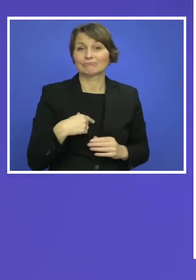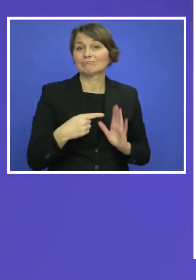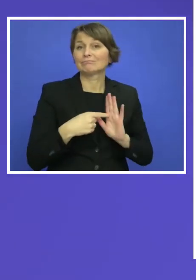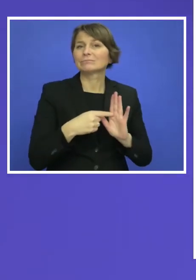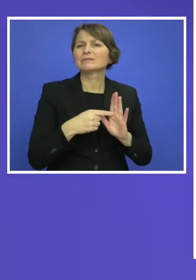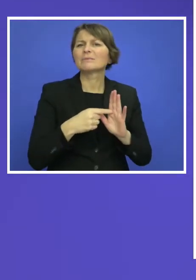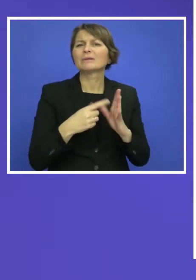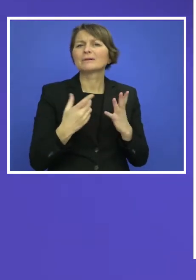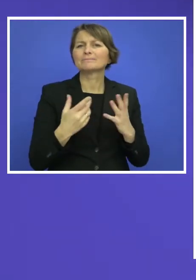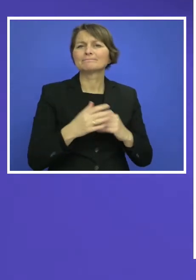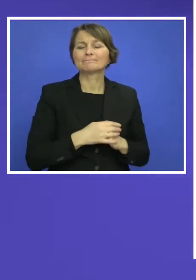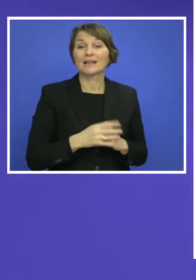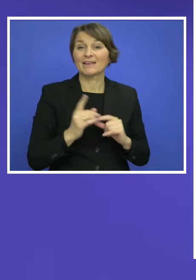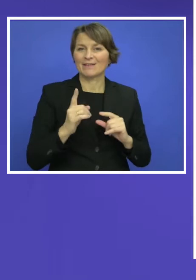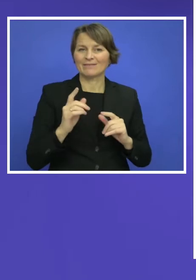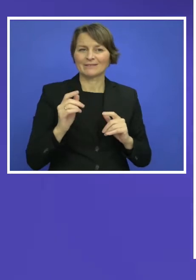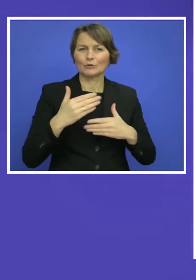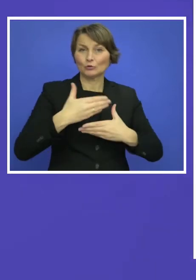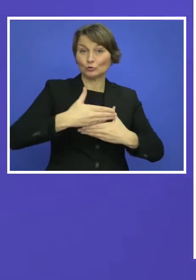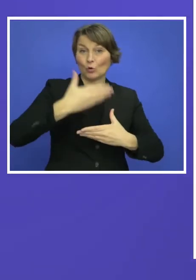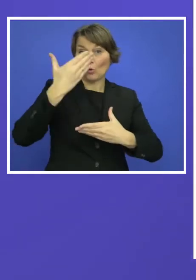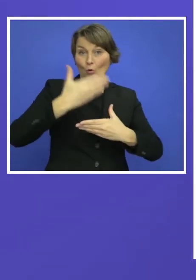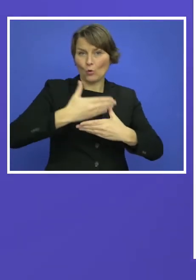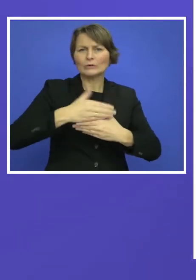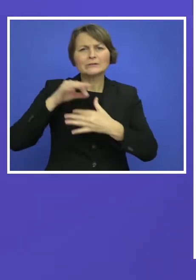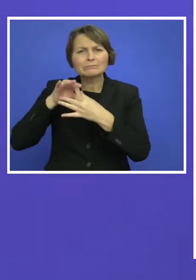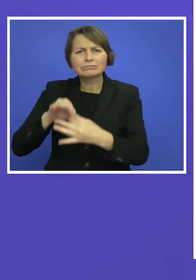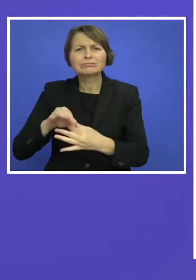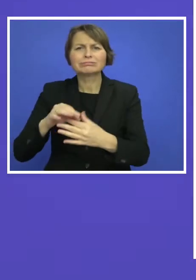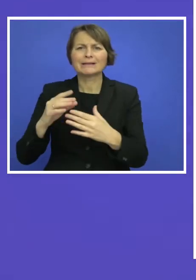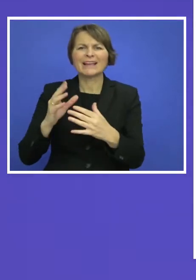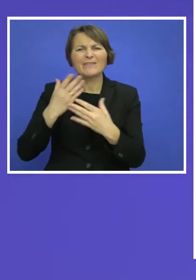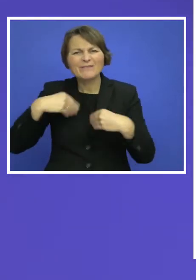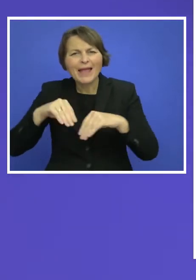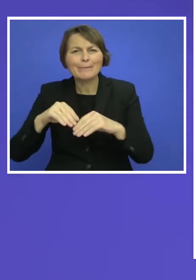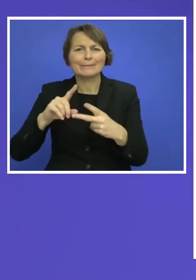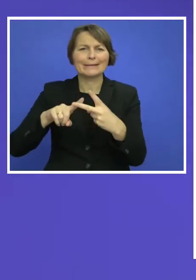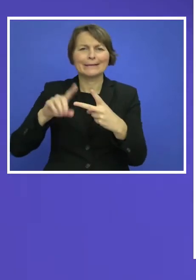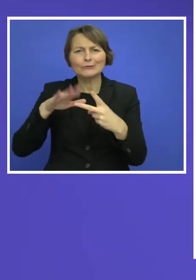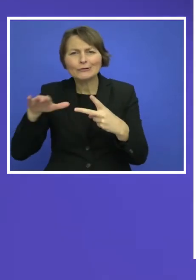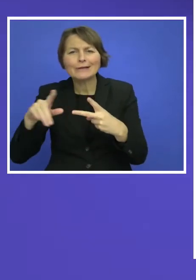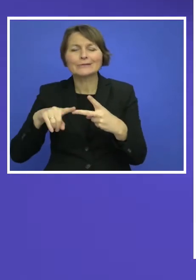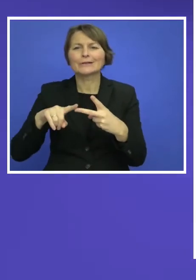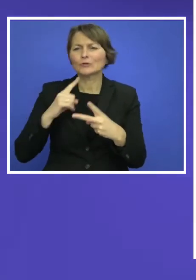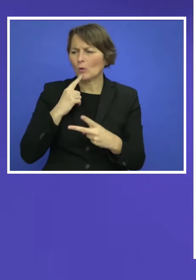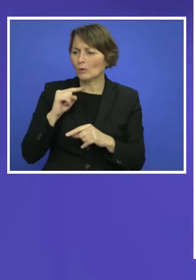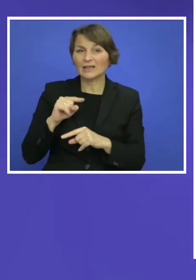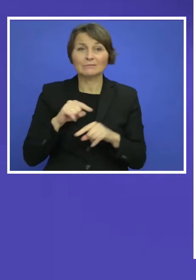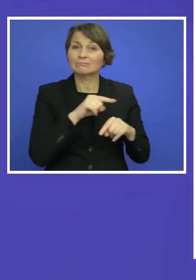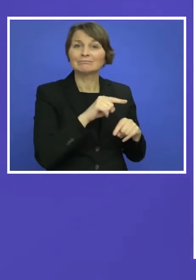shows, women and children-related shows, away from the political and important discussion or even